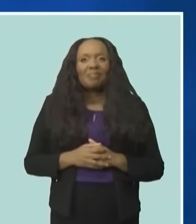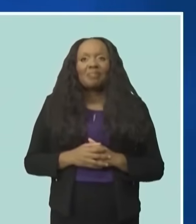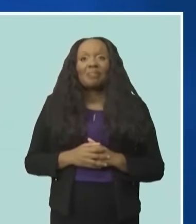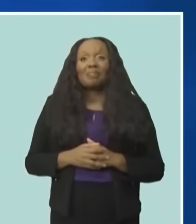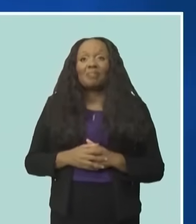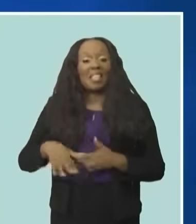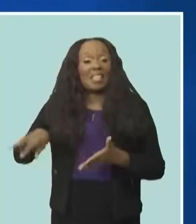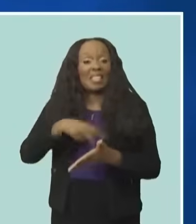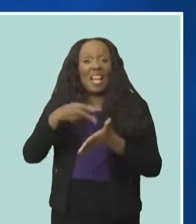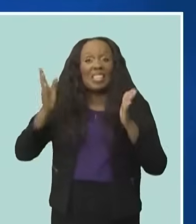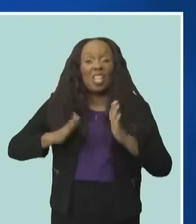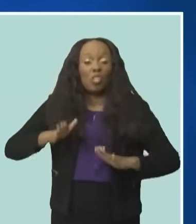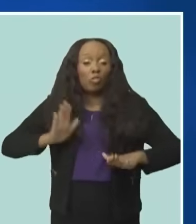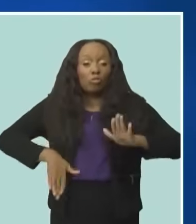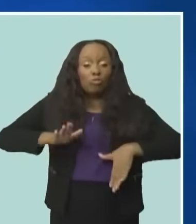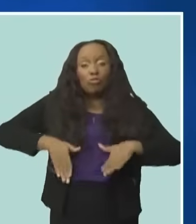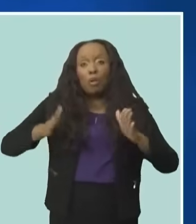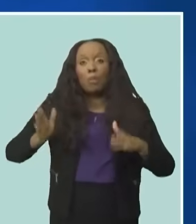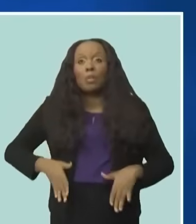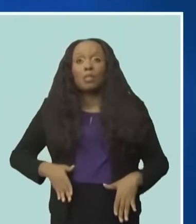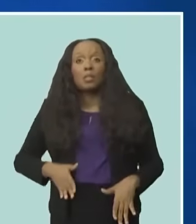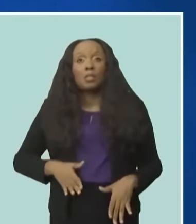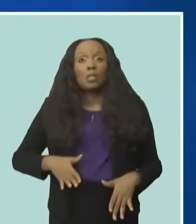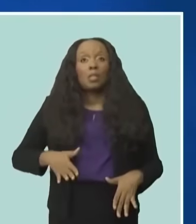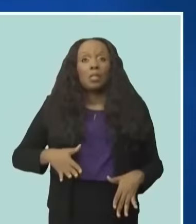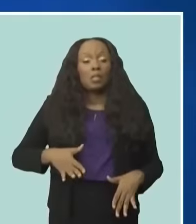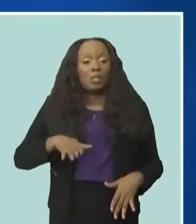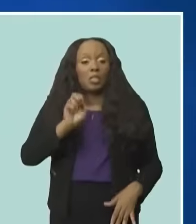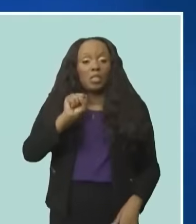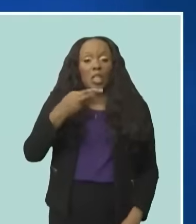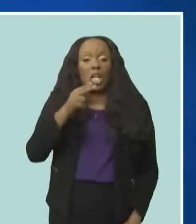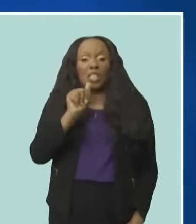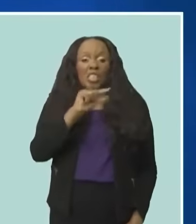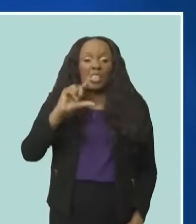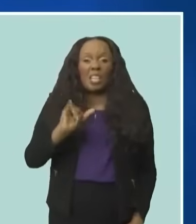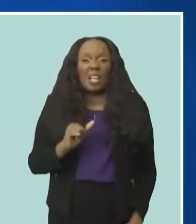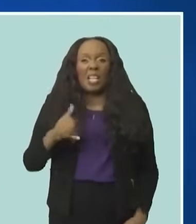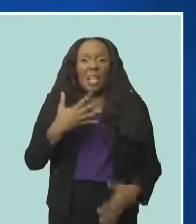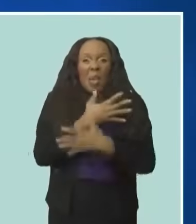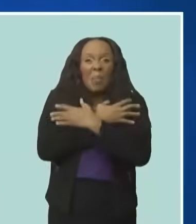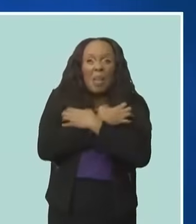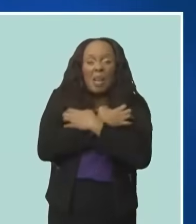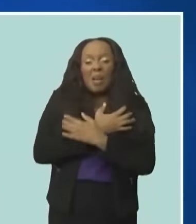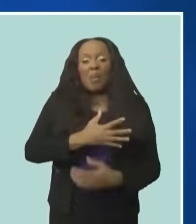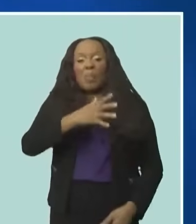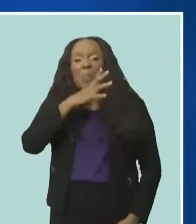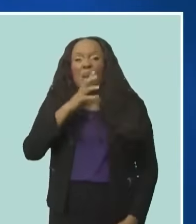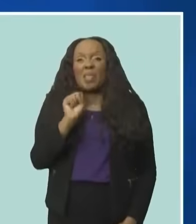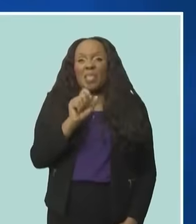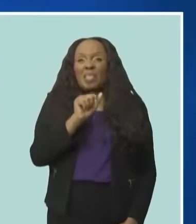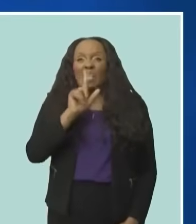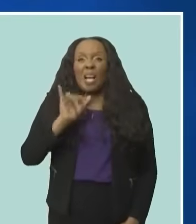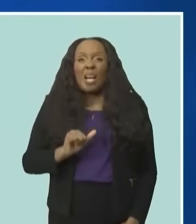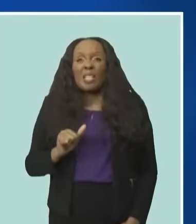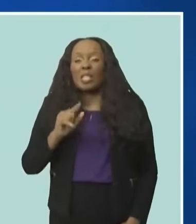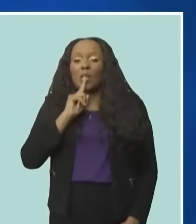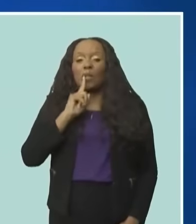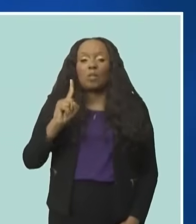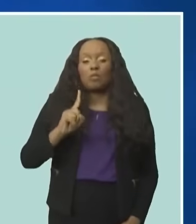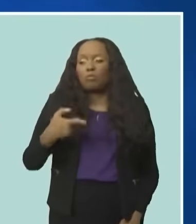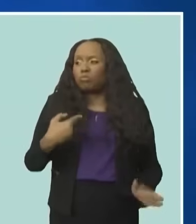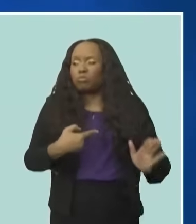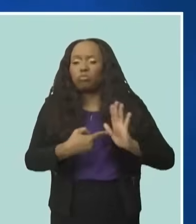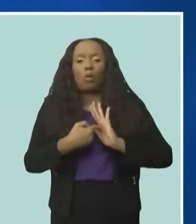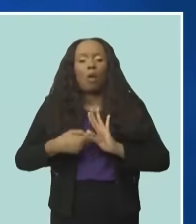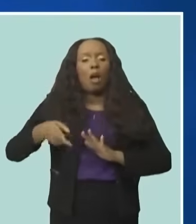Dancers, drummers, Shaggy Bears and Mother Sally were in full form and provided the perfect entertainment for the inaugural